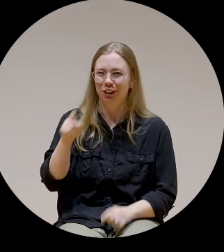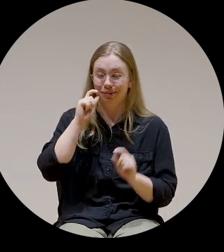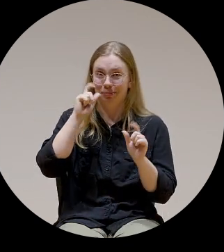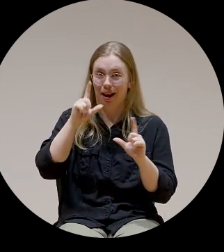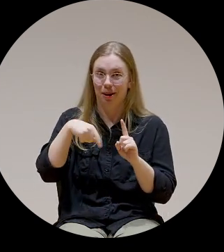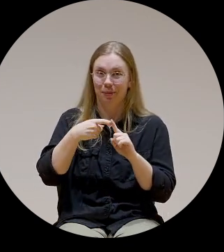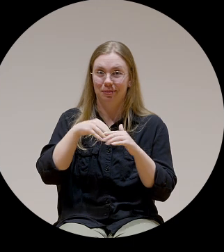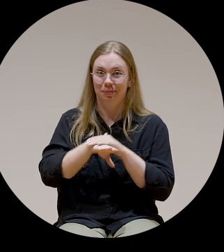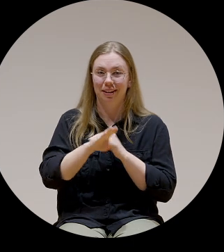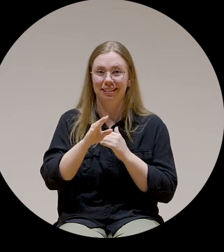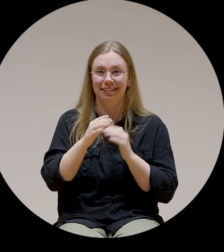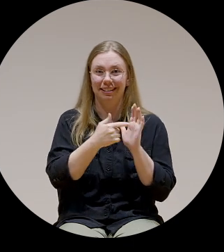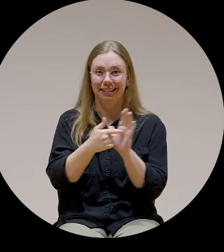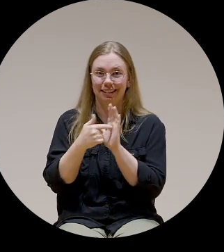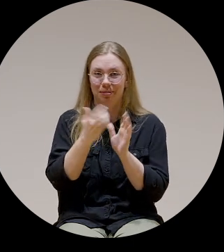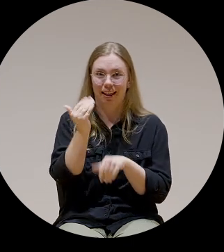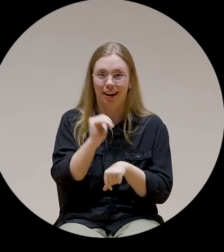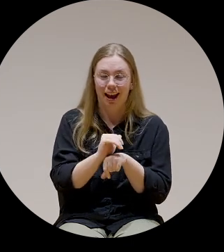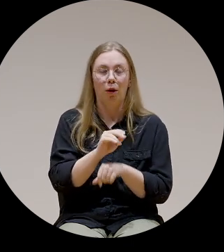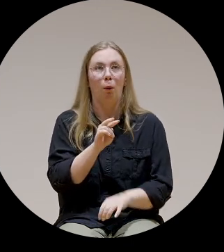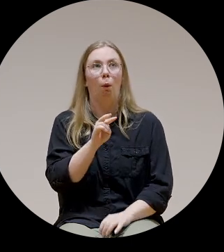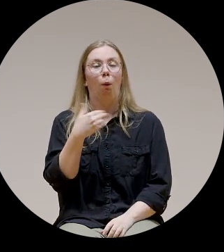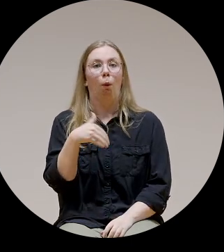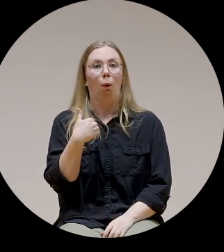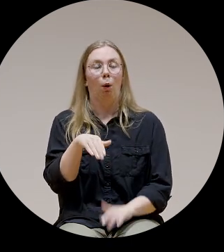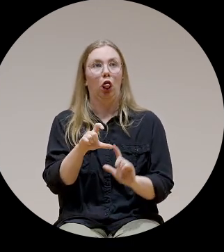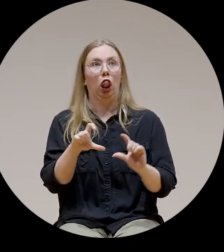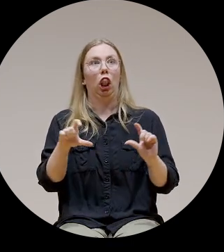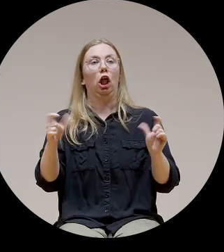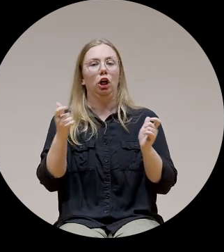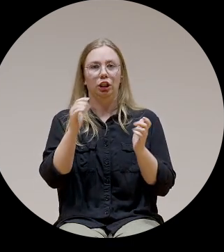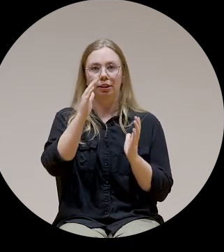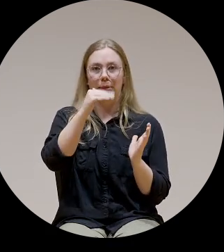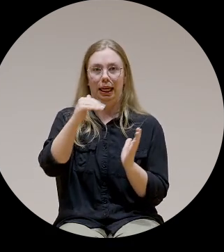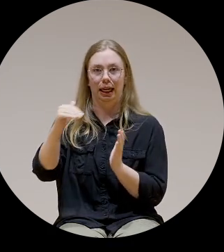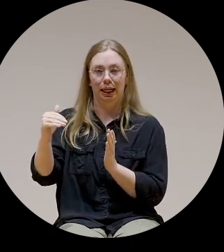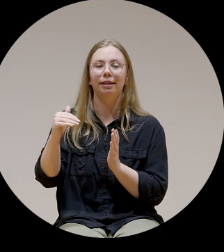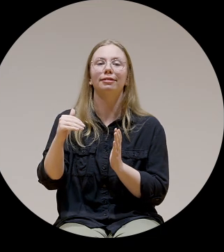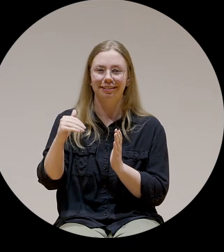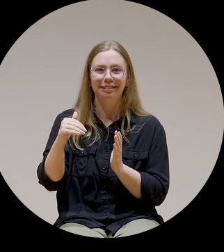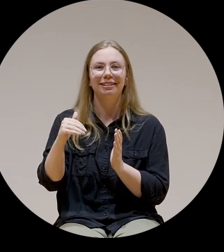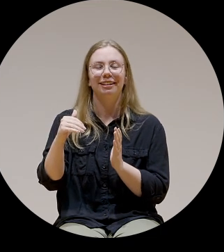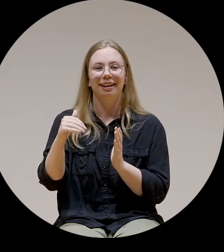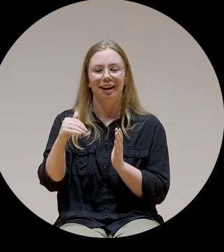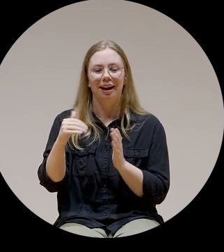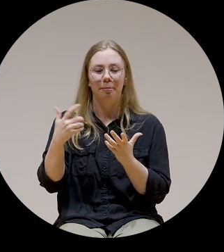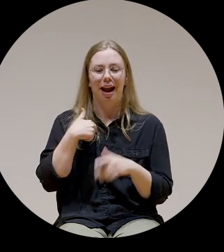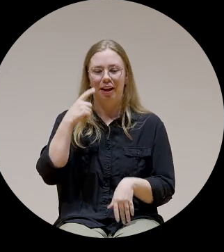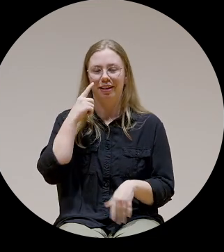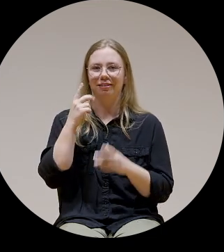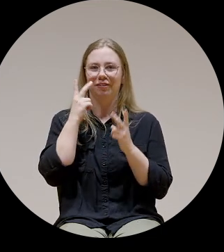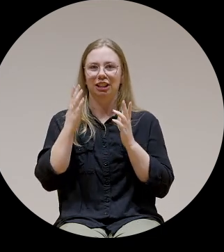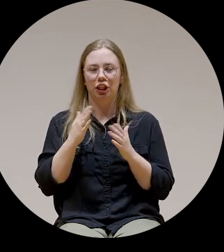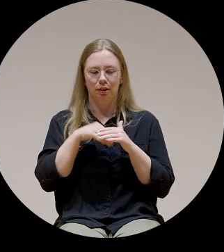gallery last night. It is a rightfully large painting. I think that it does the